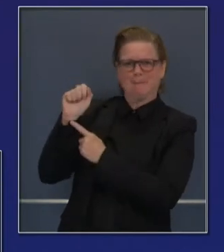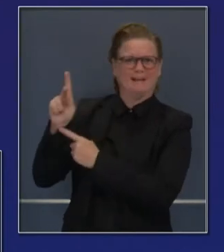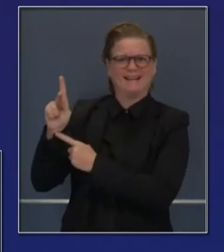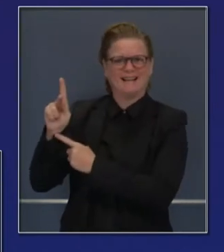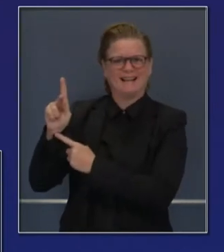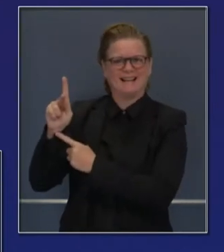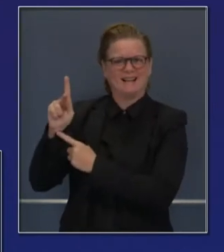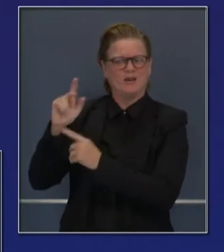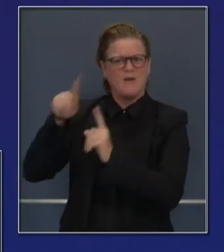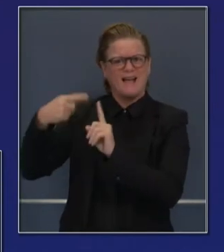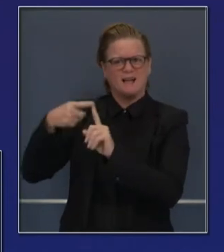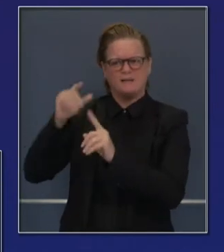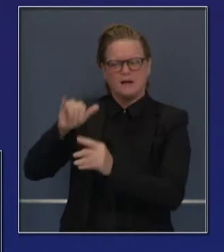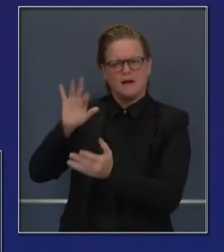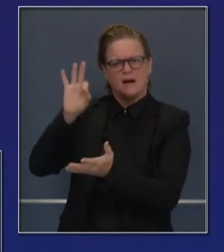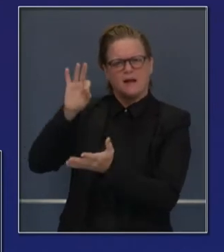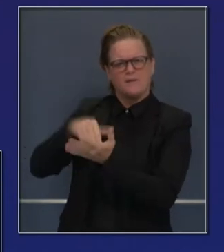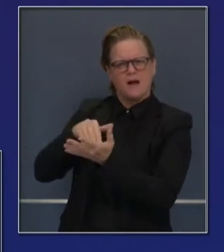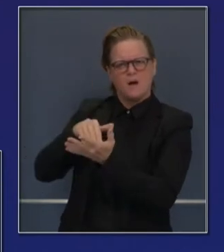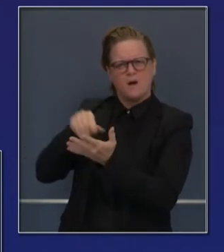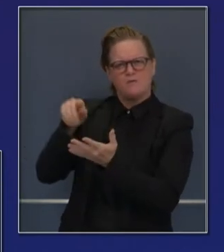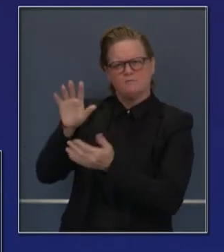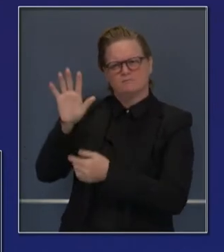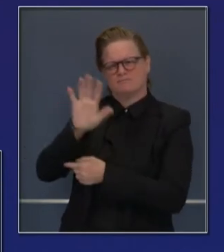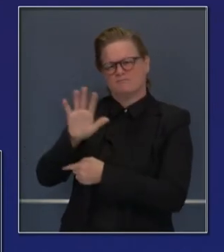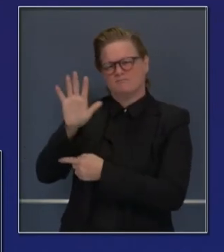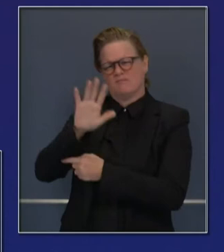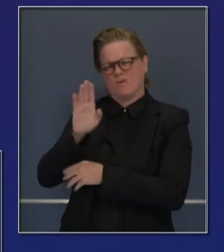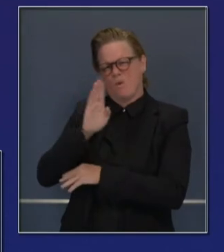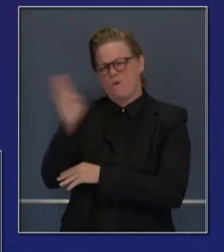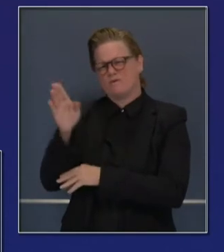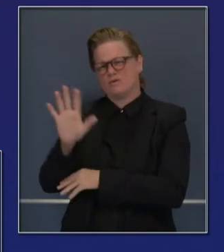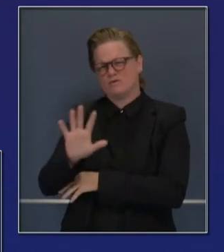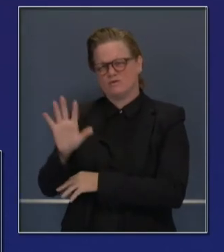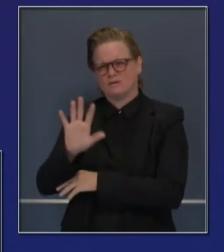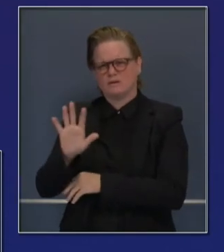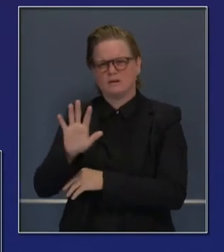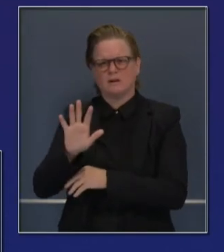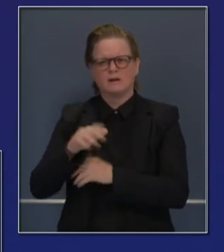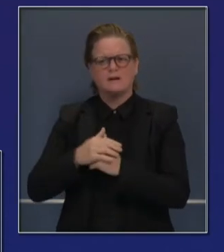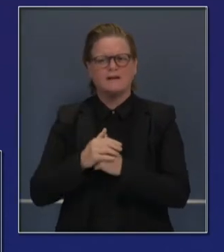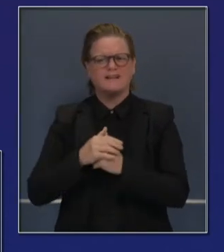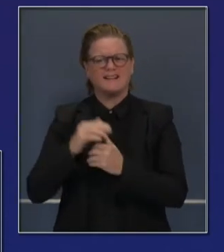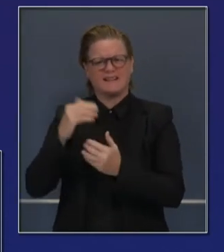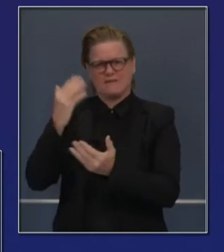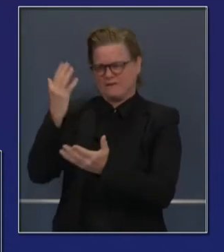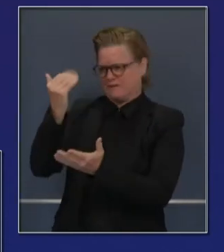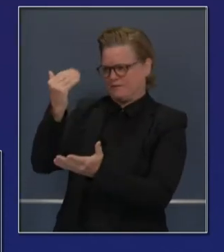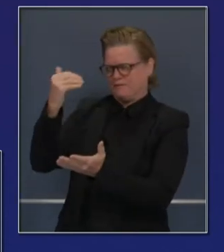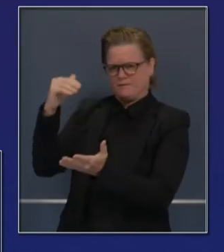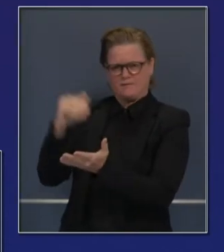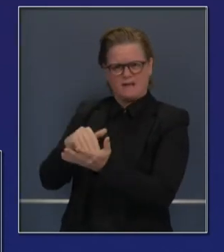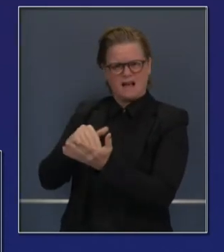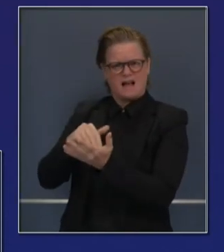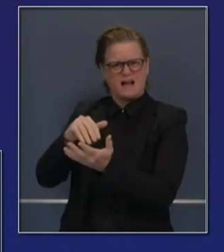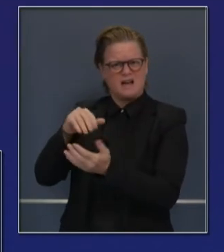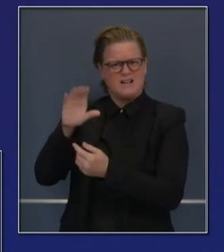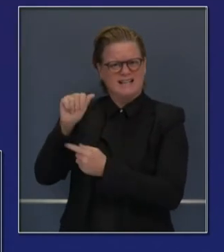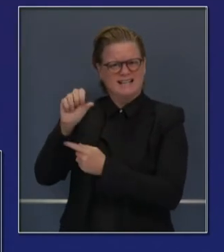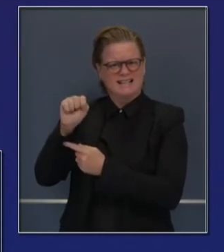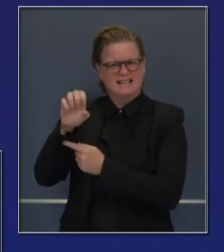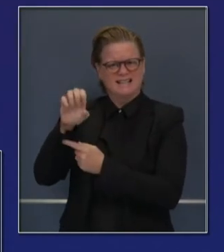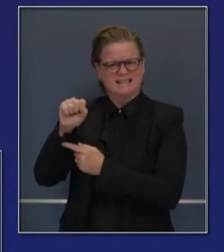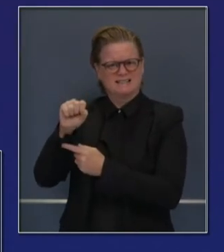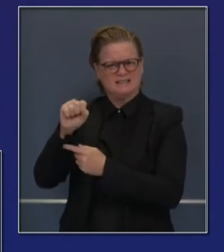9,881 compared to the close to 15,000 cases that we're now experiencing over a